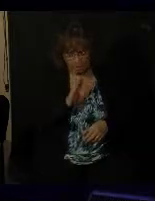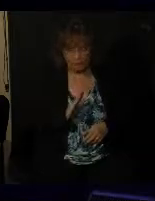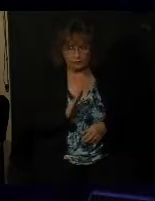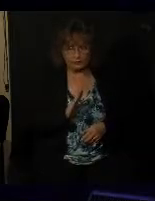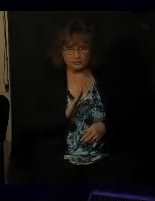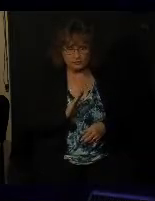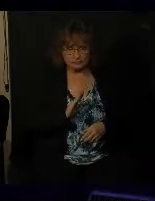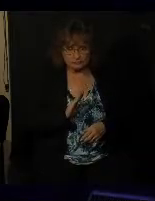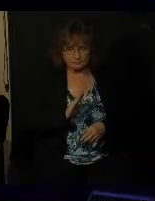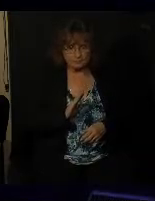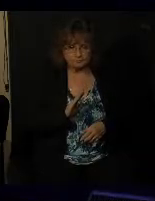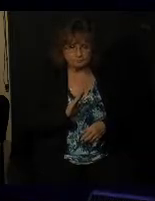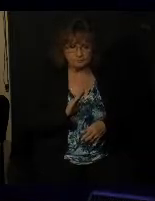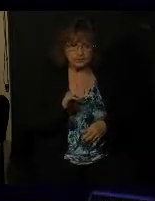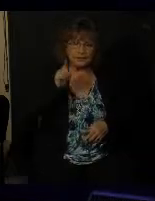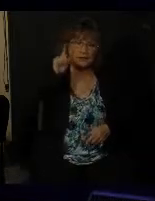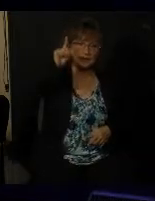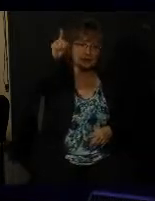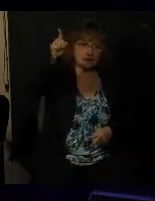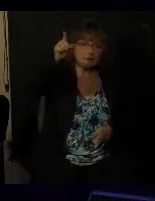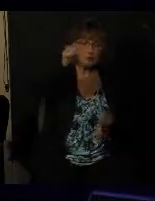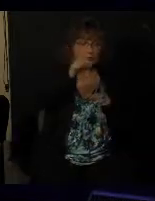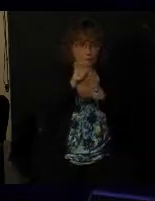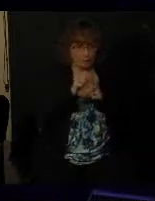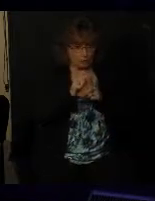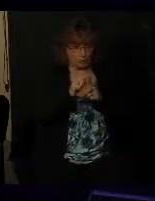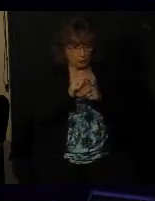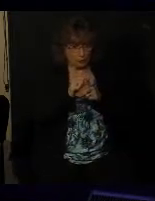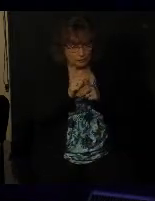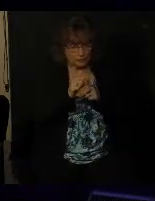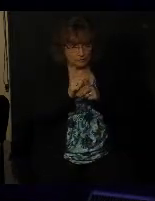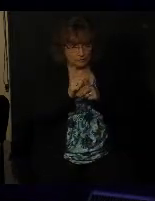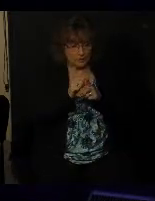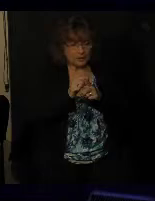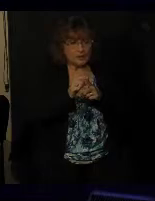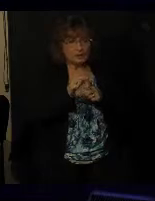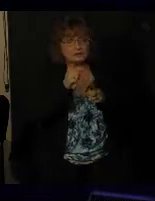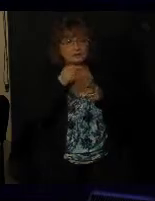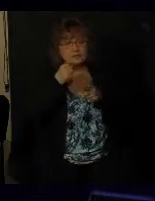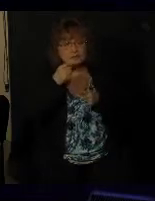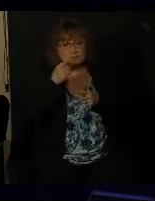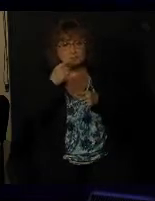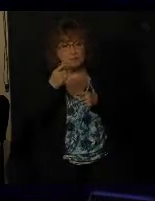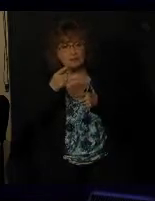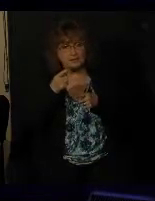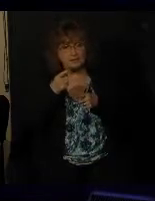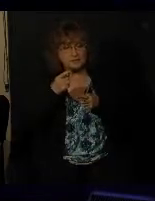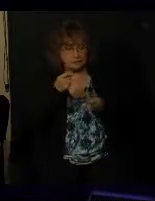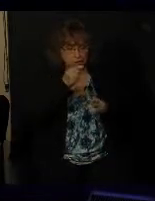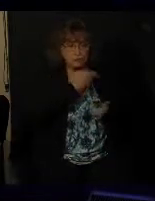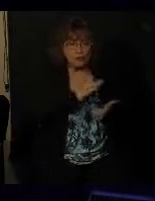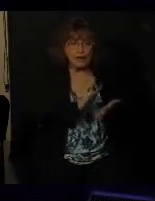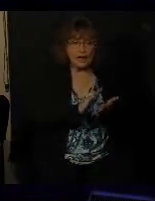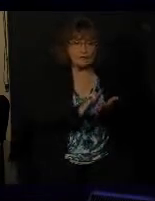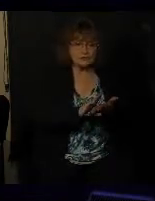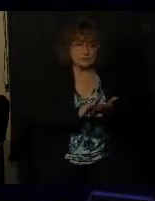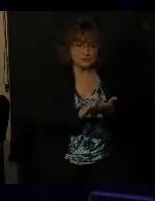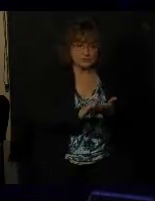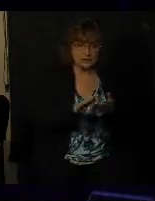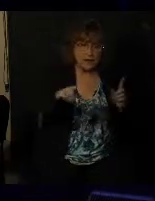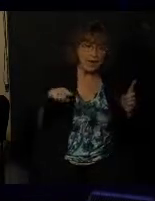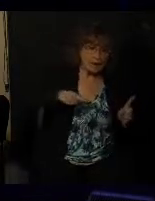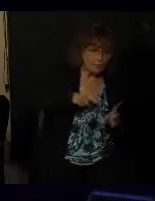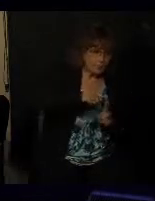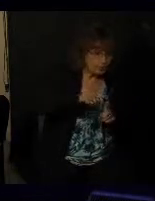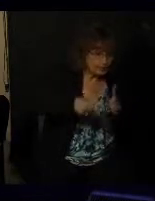thy word has gone out of my mouth in righteousness, and it shall not return, that unto me every knee shall bow and every tongue